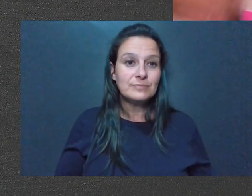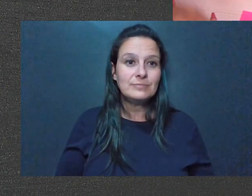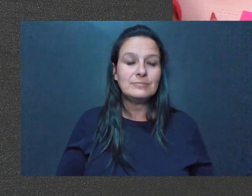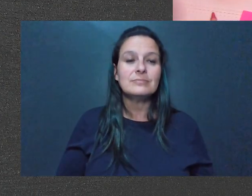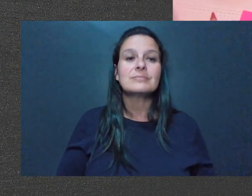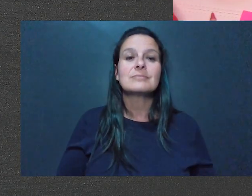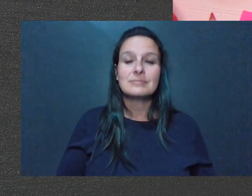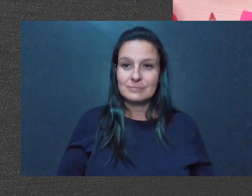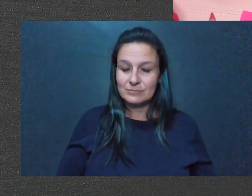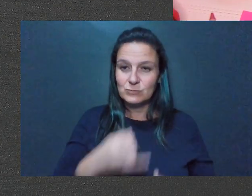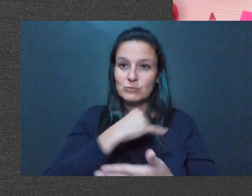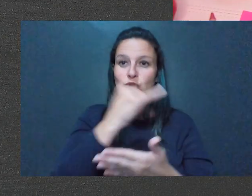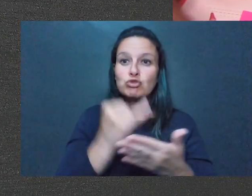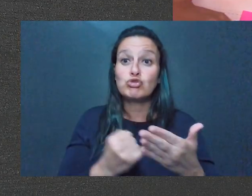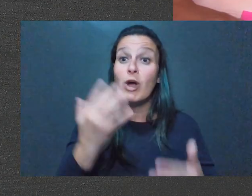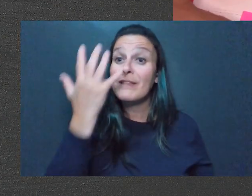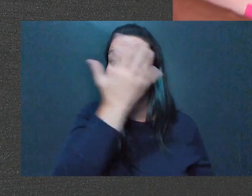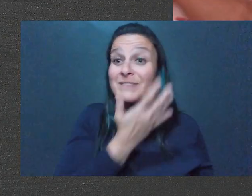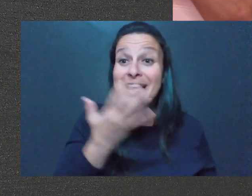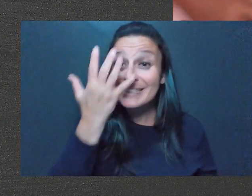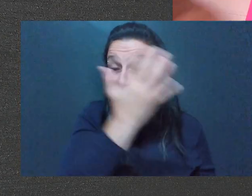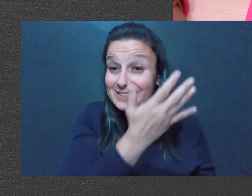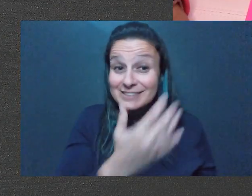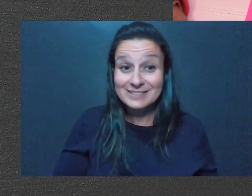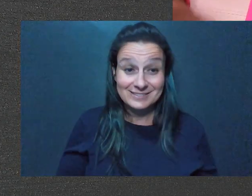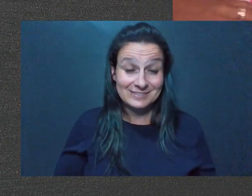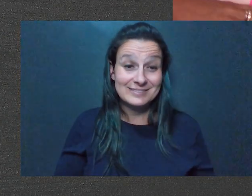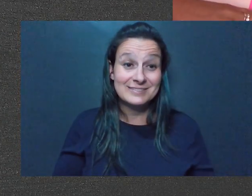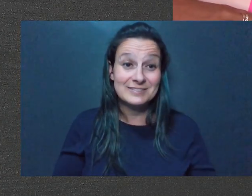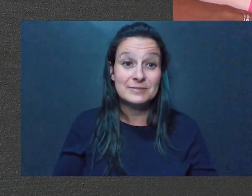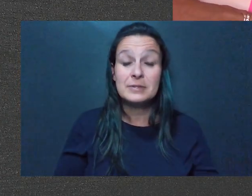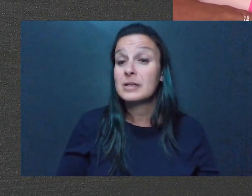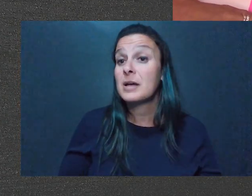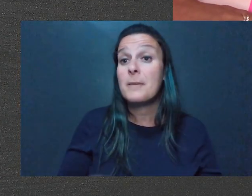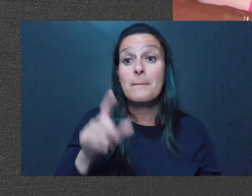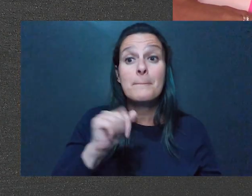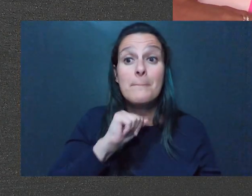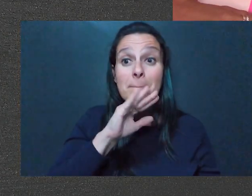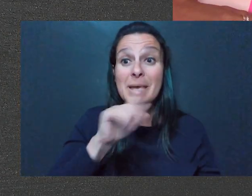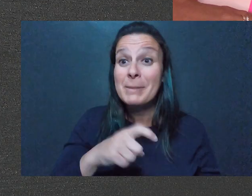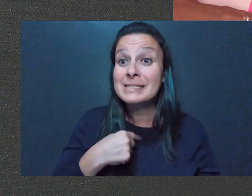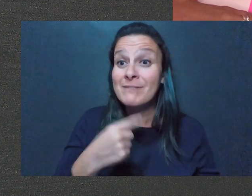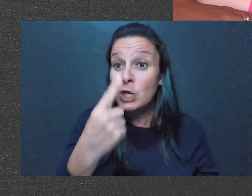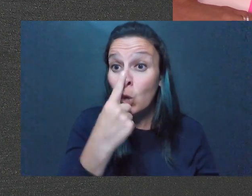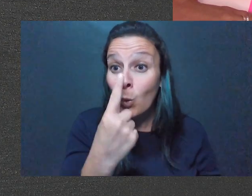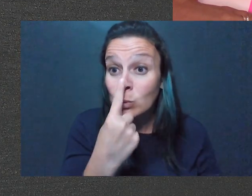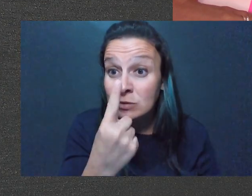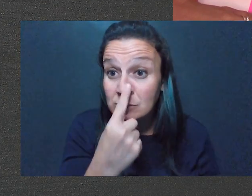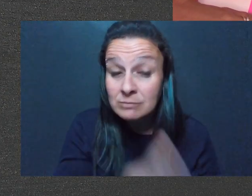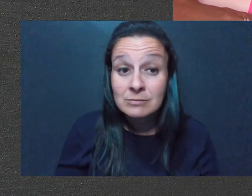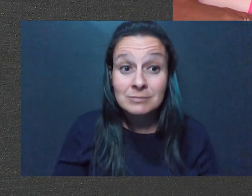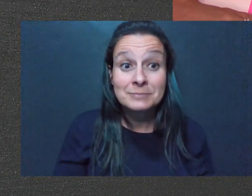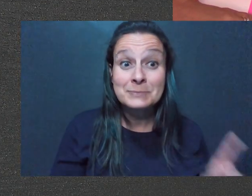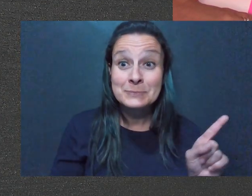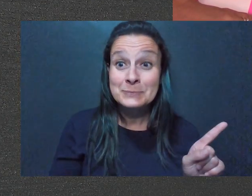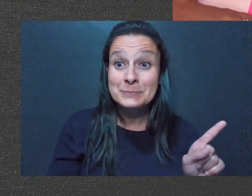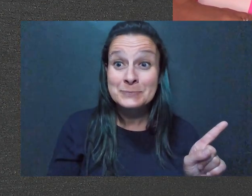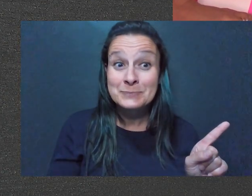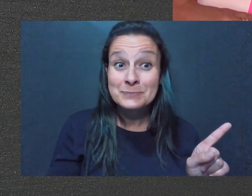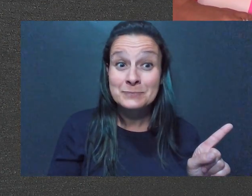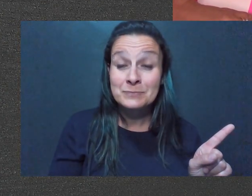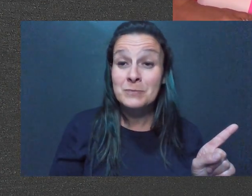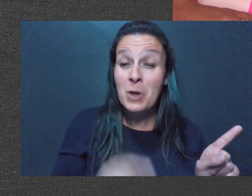drawing a face on your pig. So you want to give your pig a little nose. Easy. Pigs